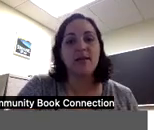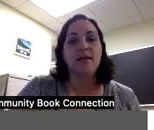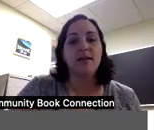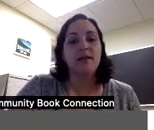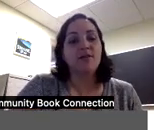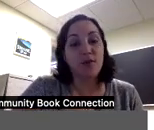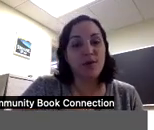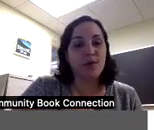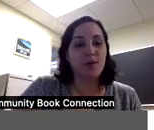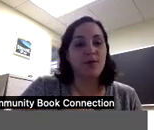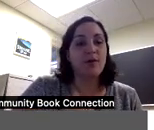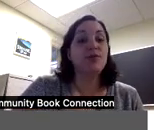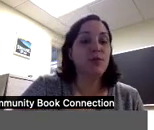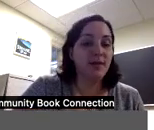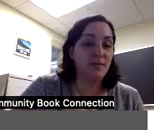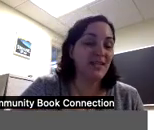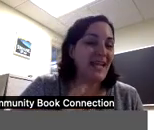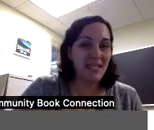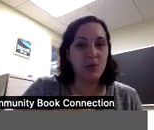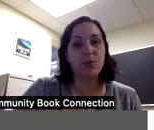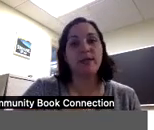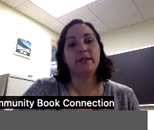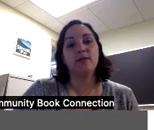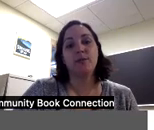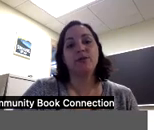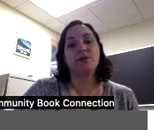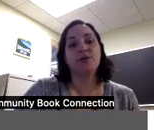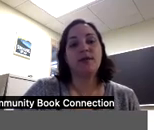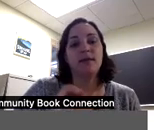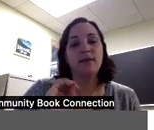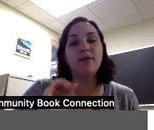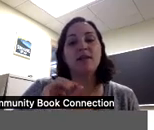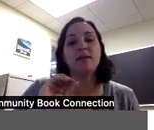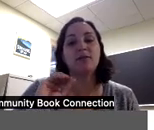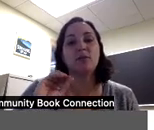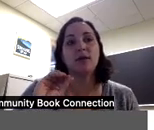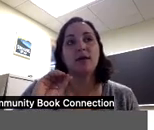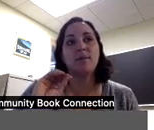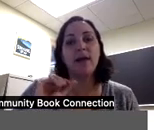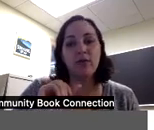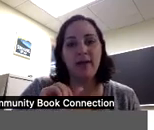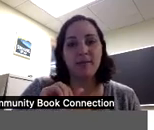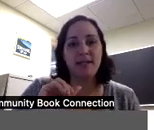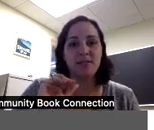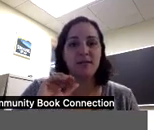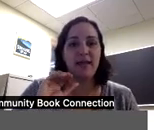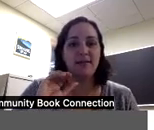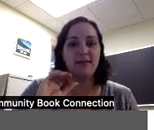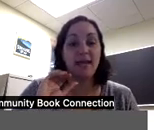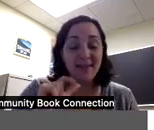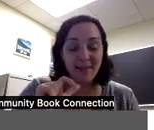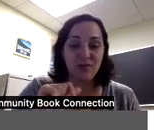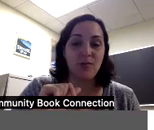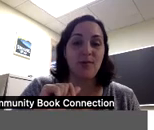released. So there are two ways in which any coral can reproduce, but he found that through microfragmentation